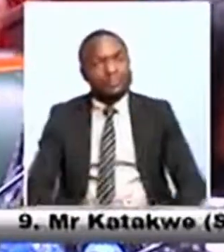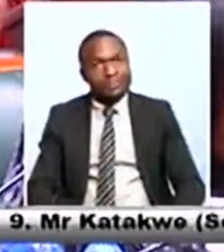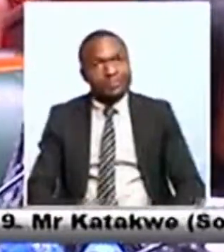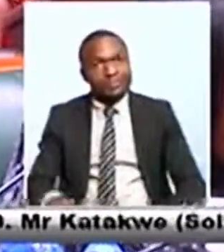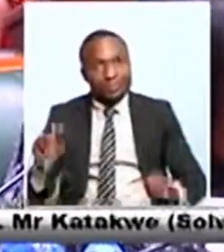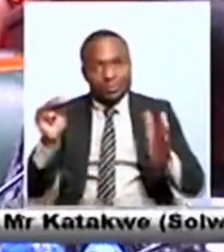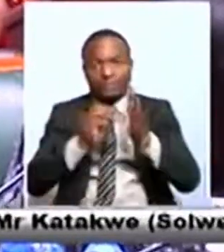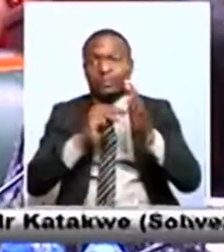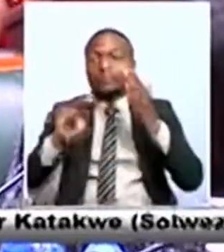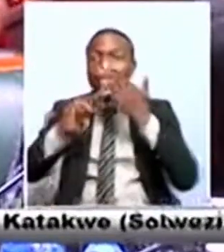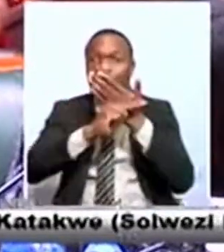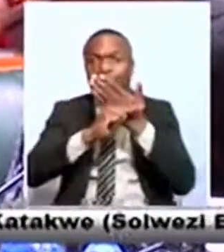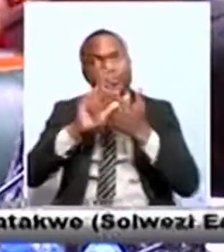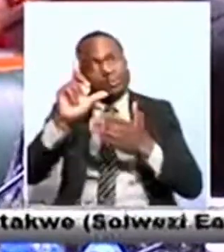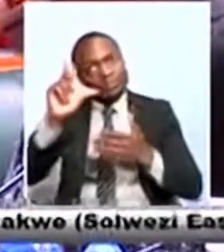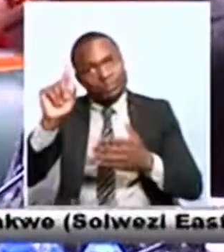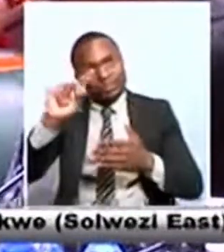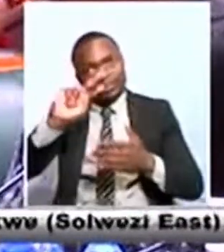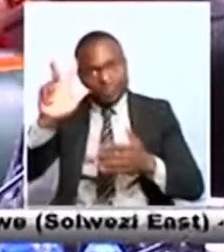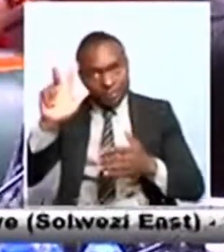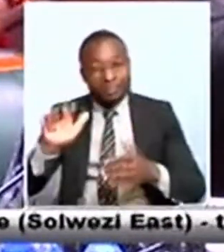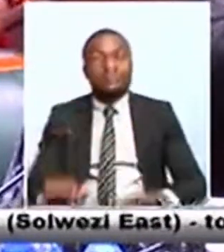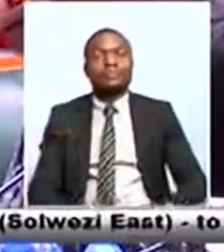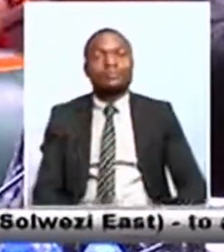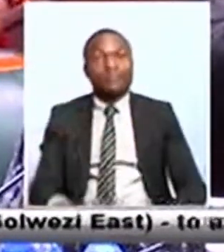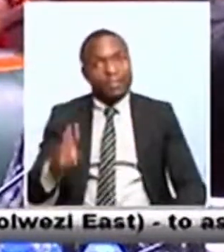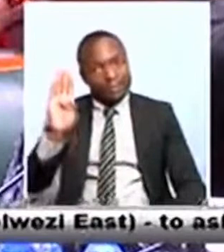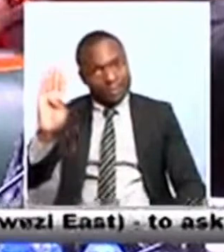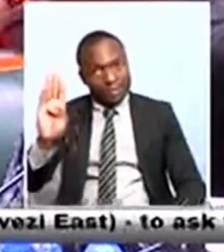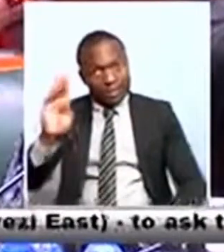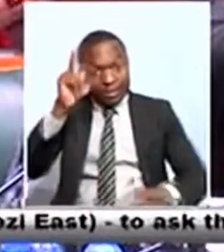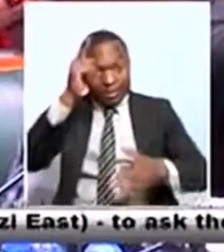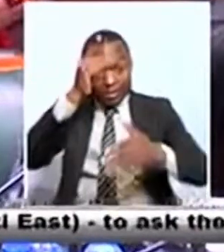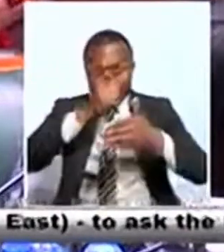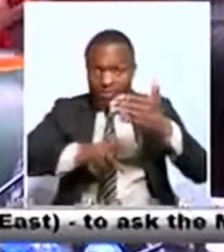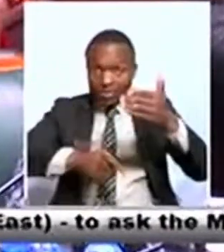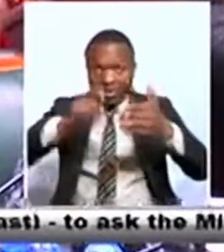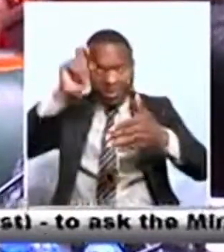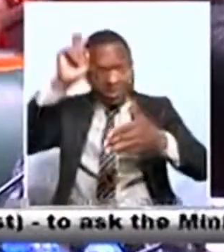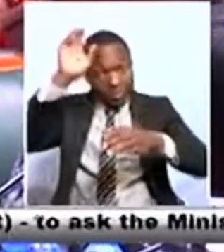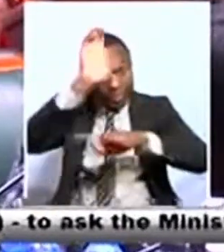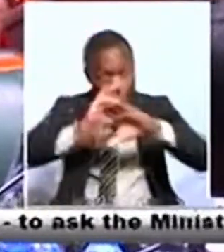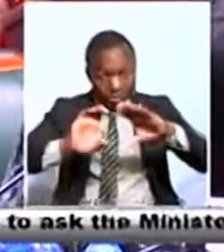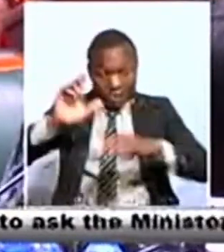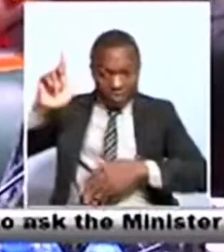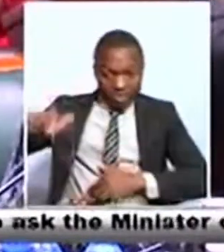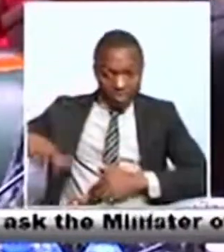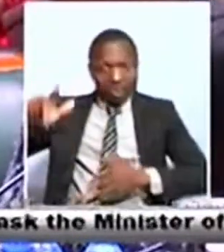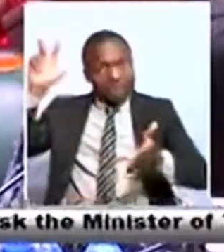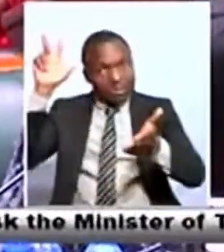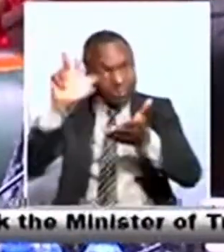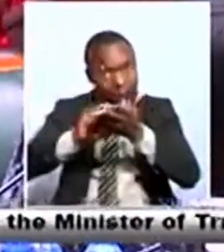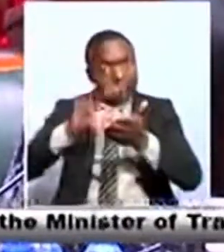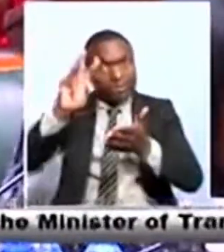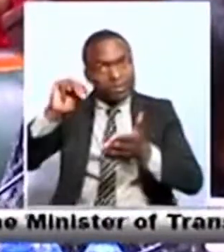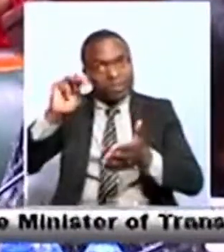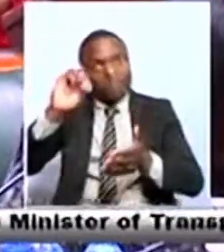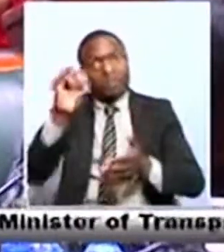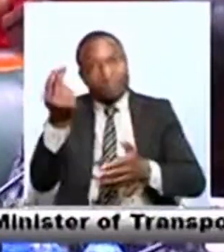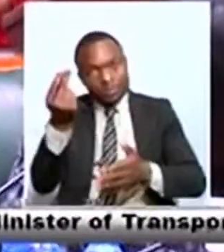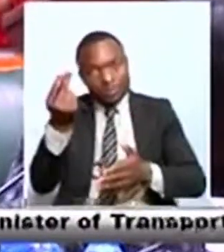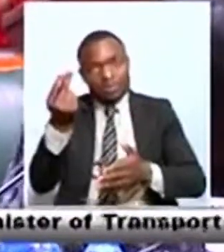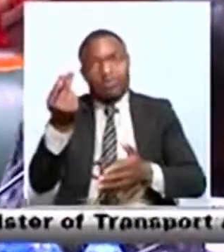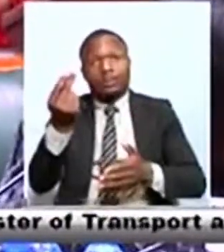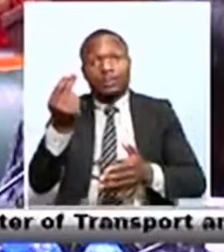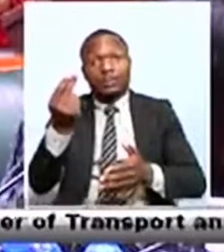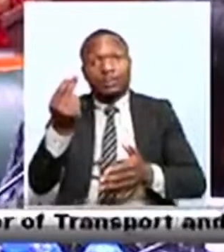March 2023. B, what the cause of the delay in signing the MOU is, considering